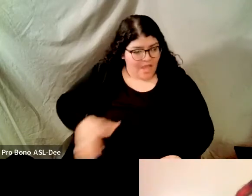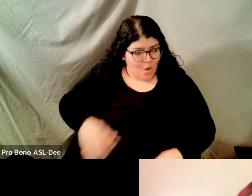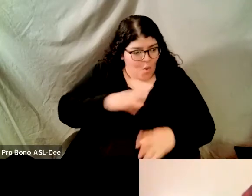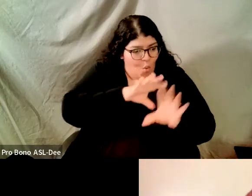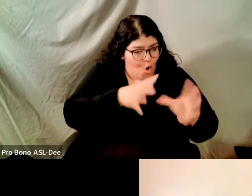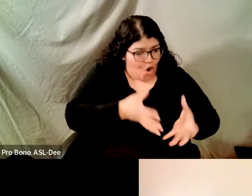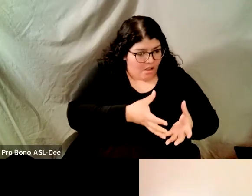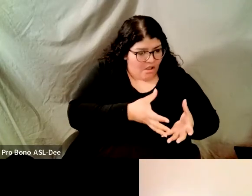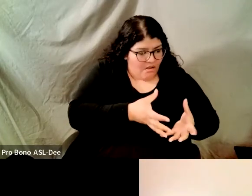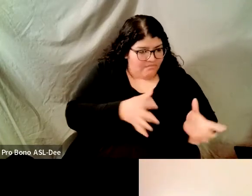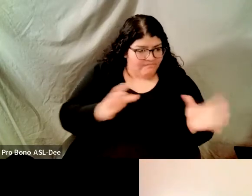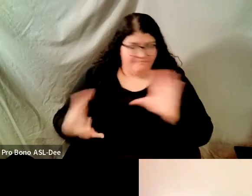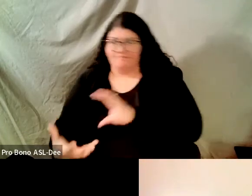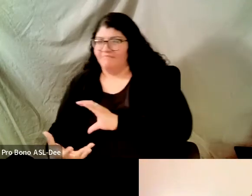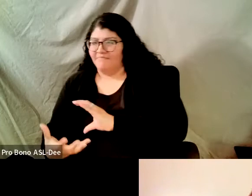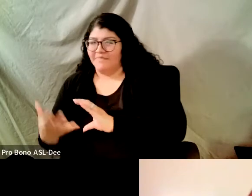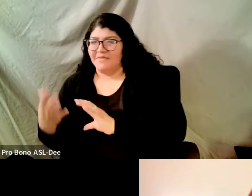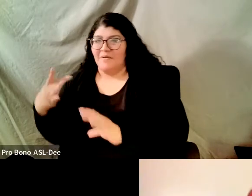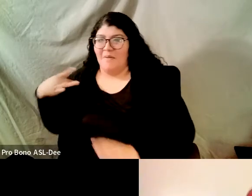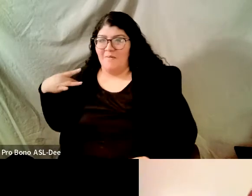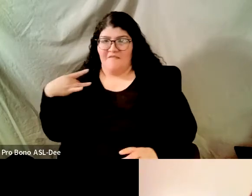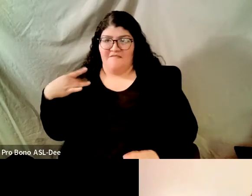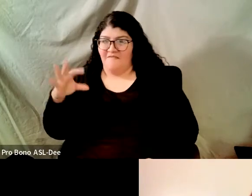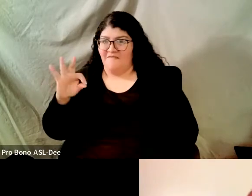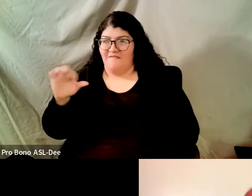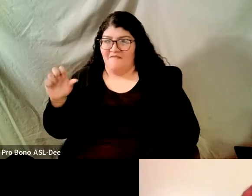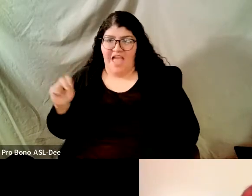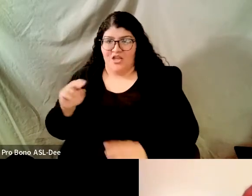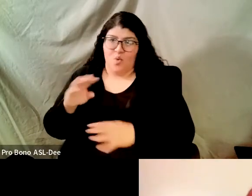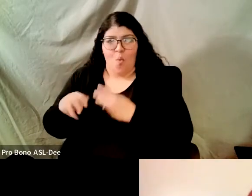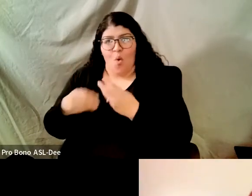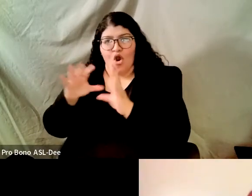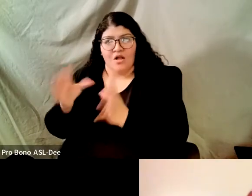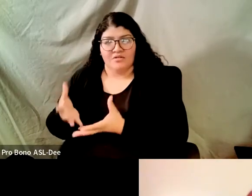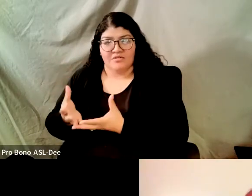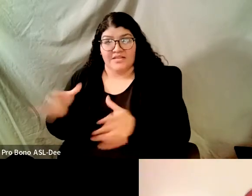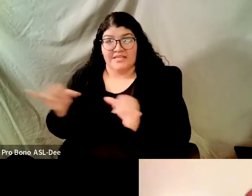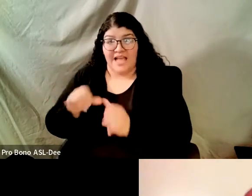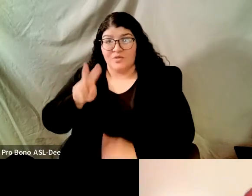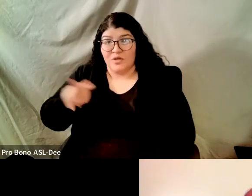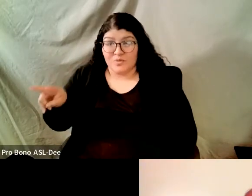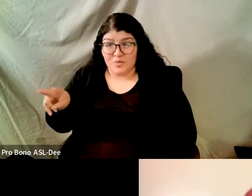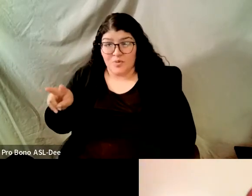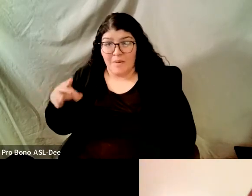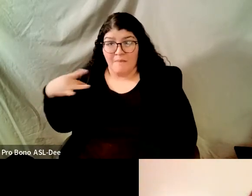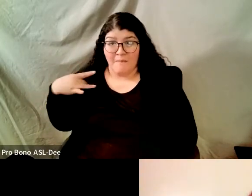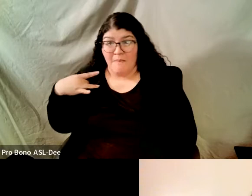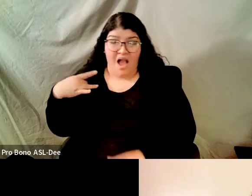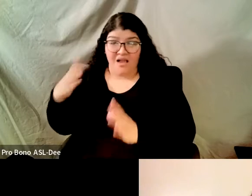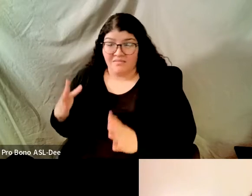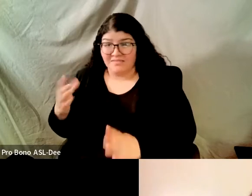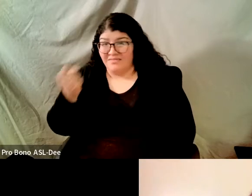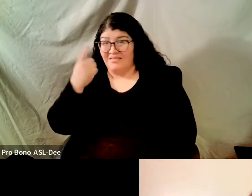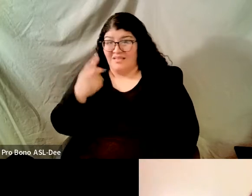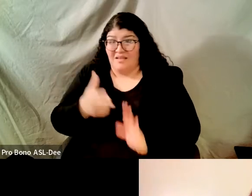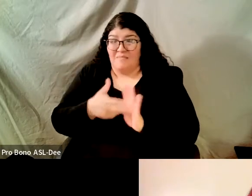fashion industry? And how did it feel to be a size 22 model, as I had said before, during a time when brands, they were using models that were